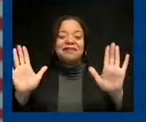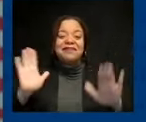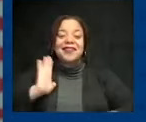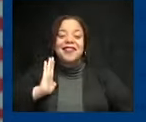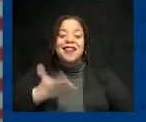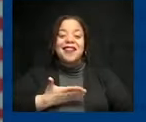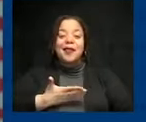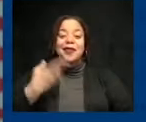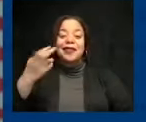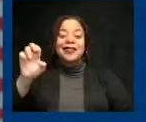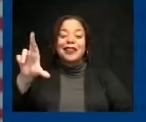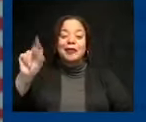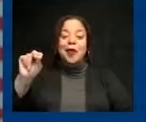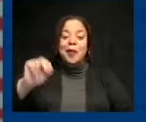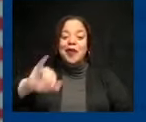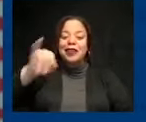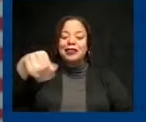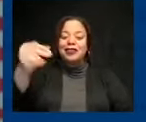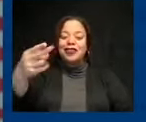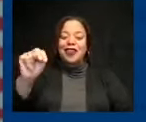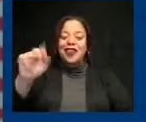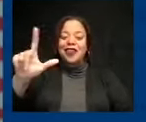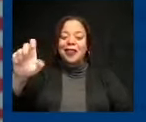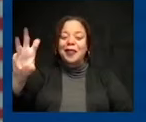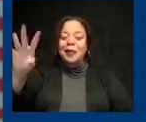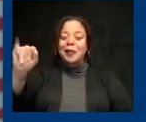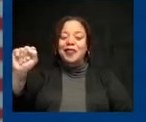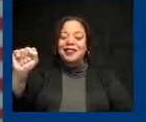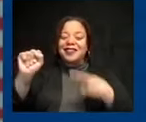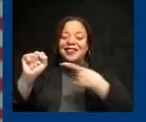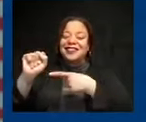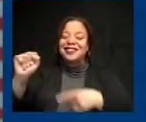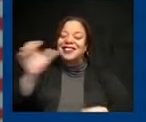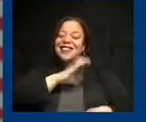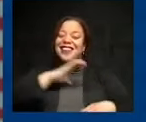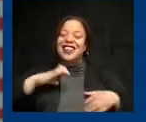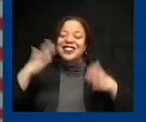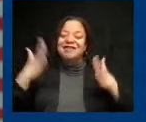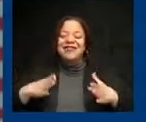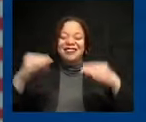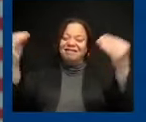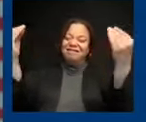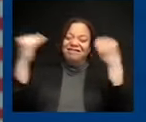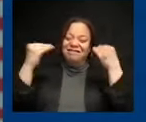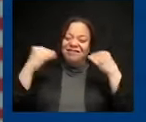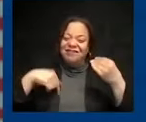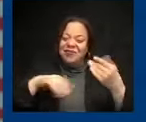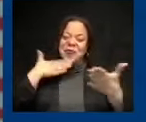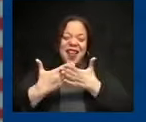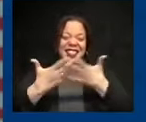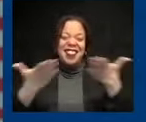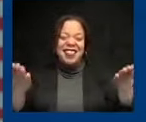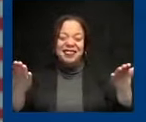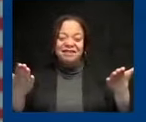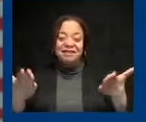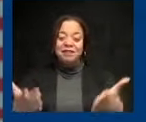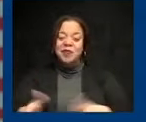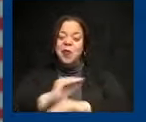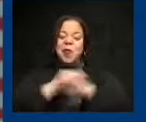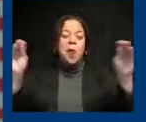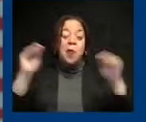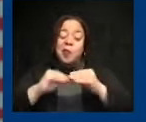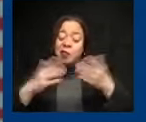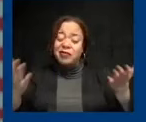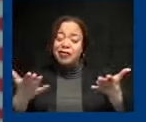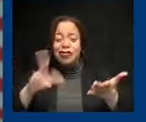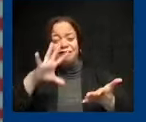well. And while he is no longer here with us physically on earth, we are reminded that the vote is